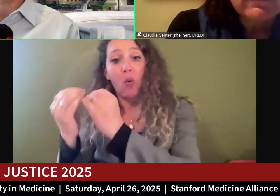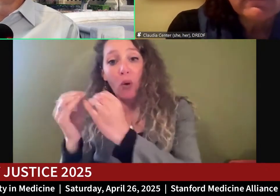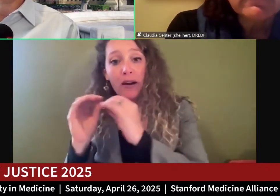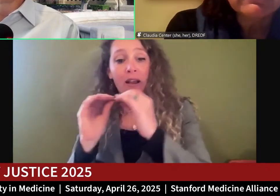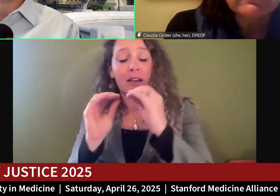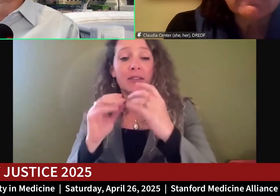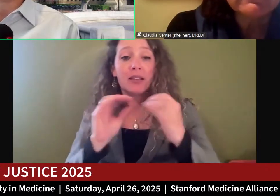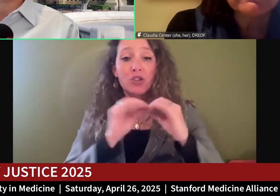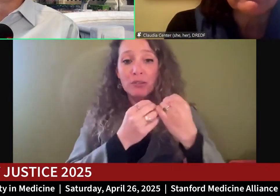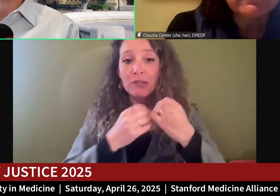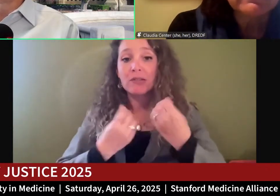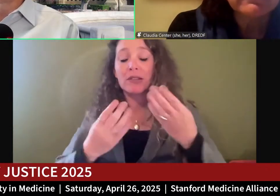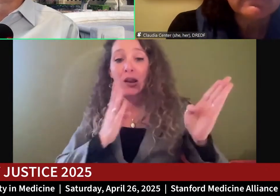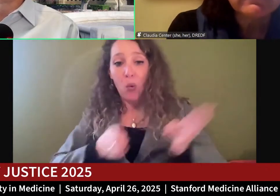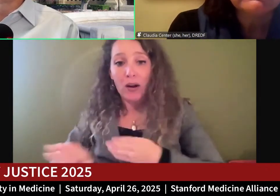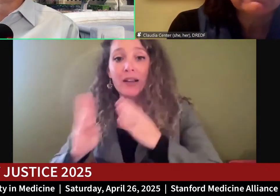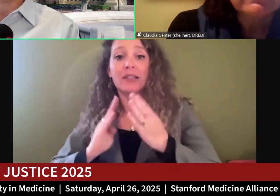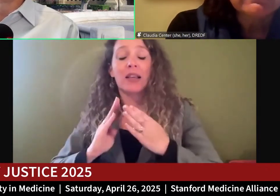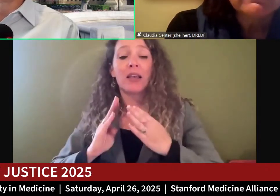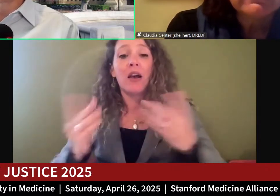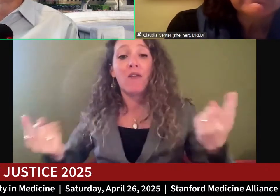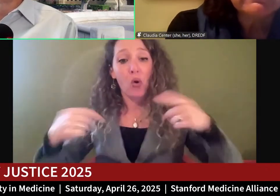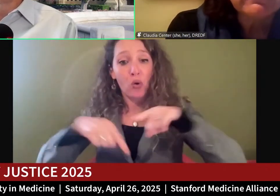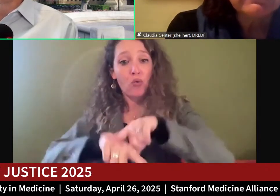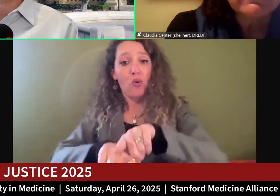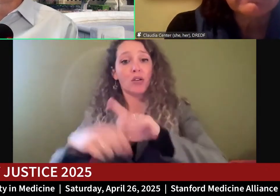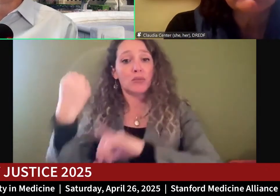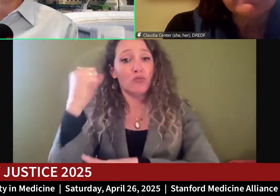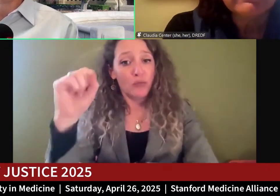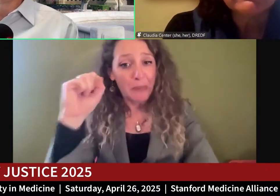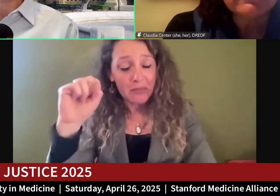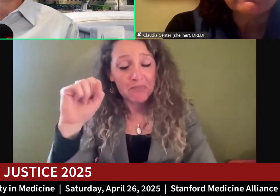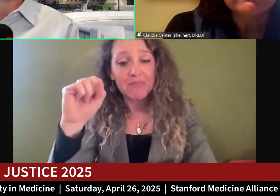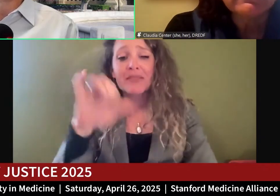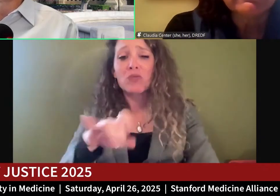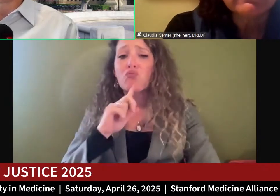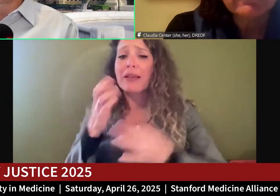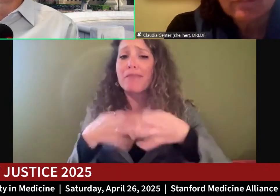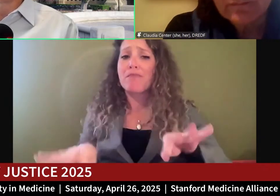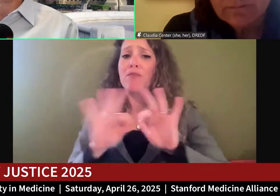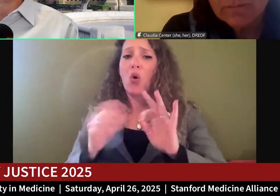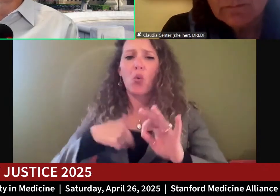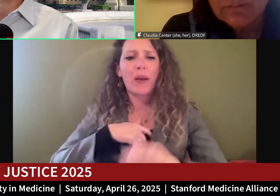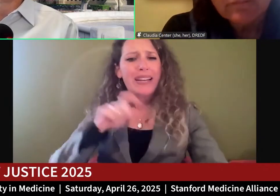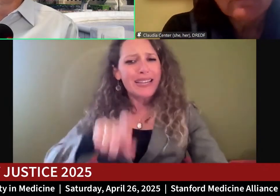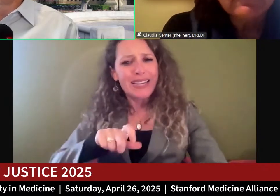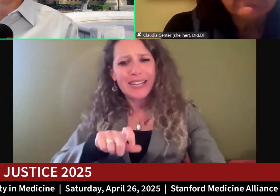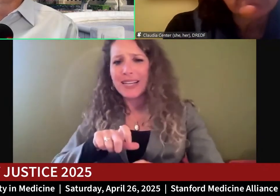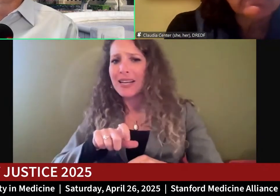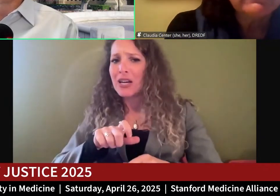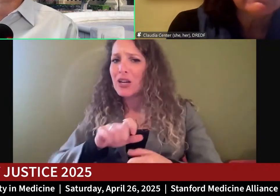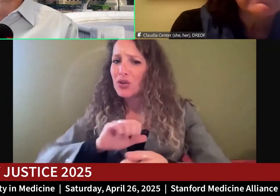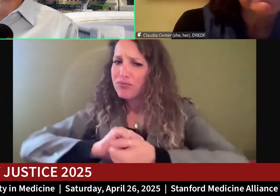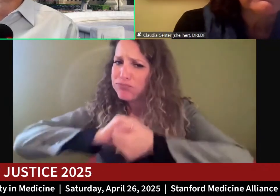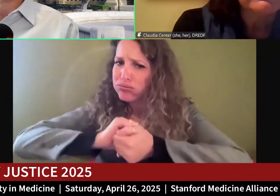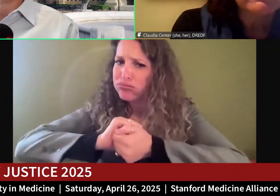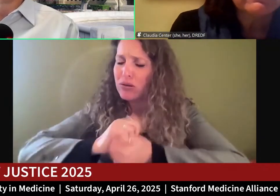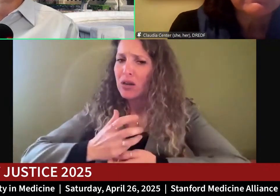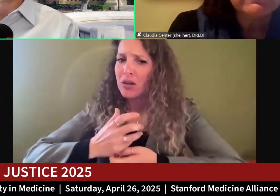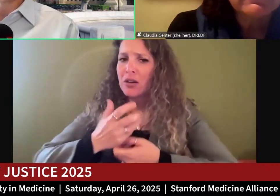organizing. And for cross-movement solidarity, I think that's really important that we stick together with all of